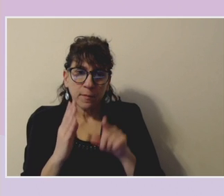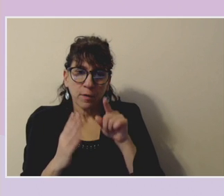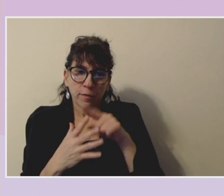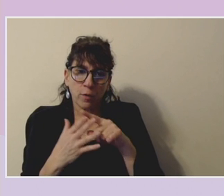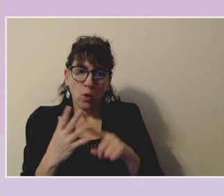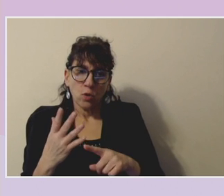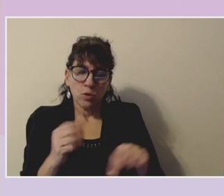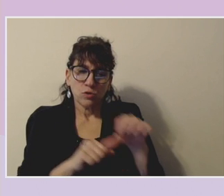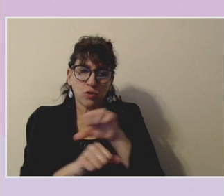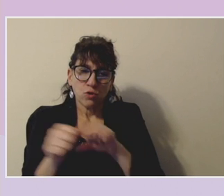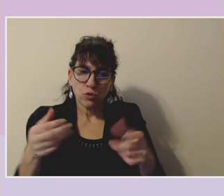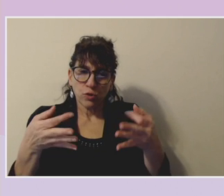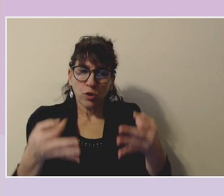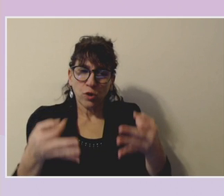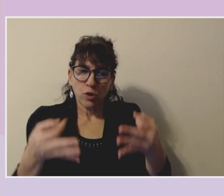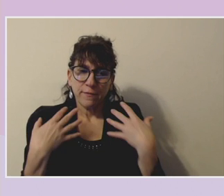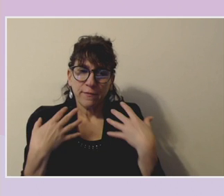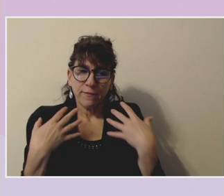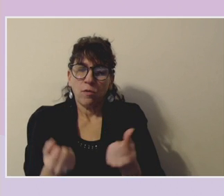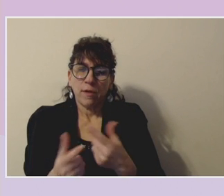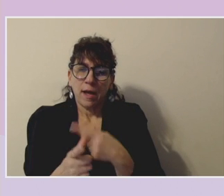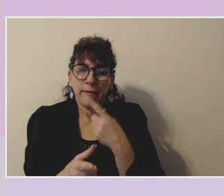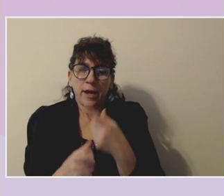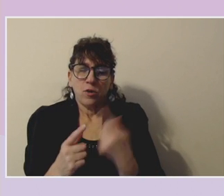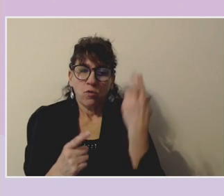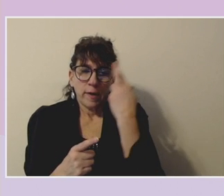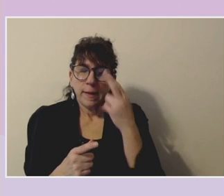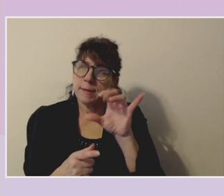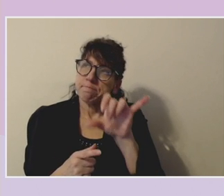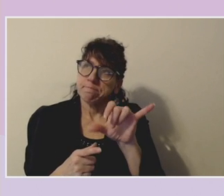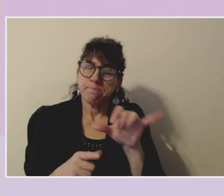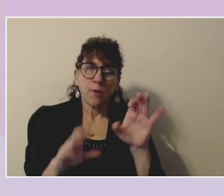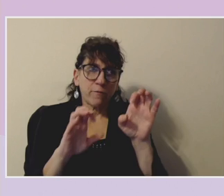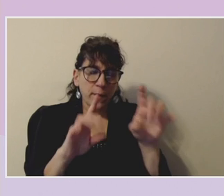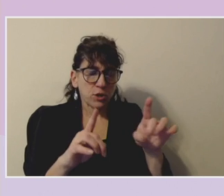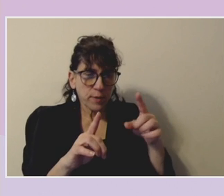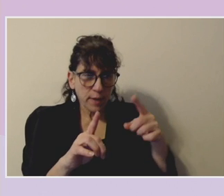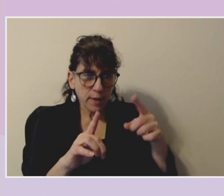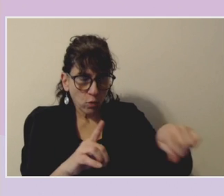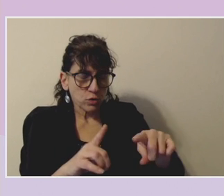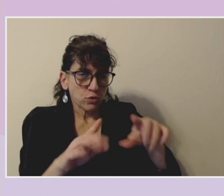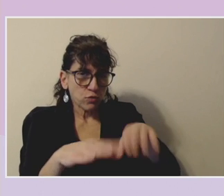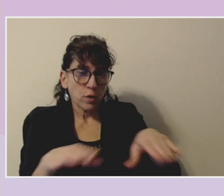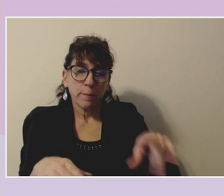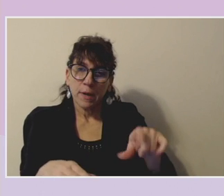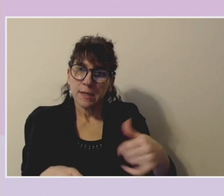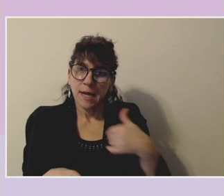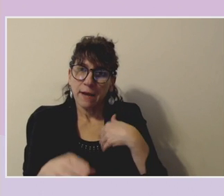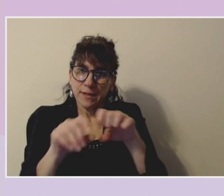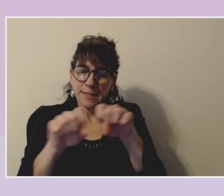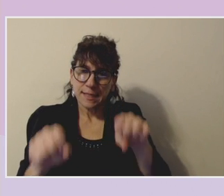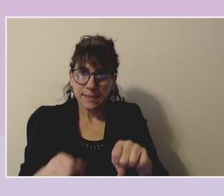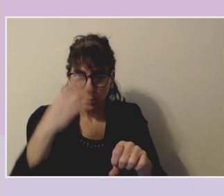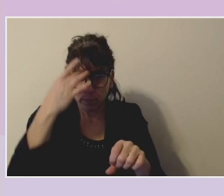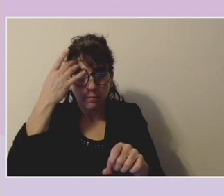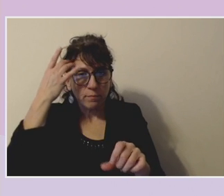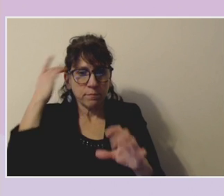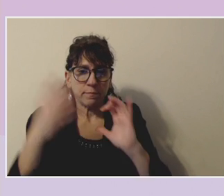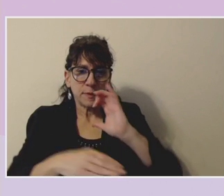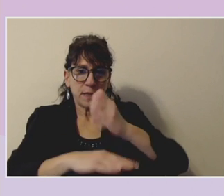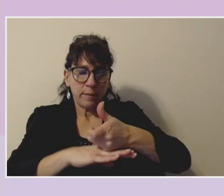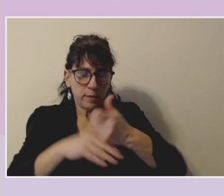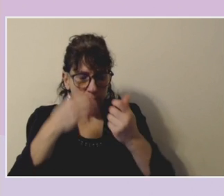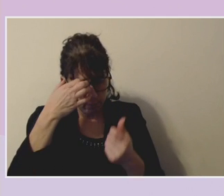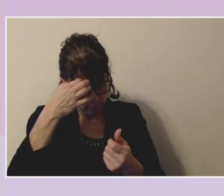And then you realize, okay, if we're going to educate these children, we have to have a system. And so our expansion of